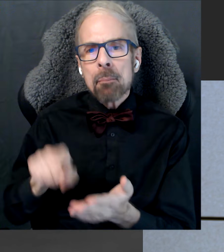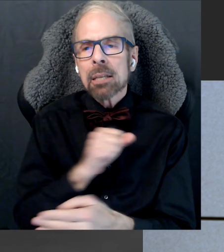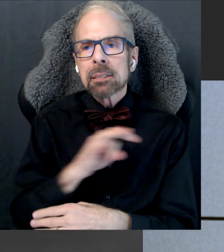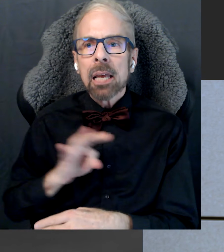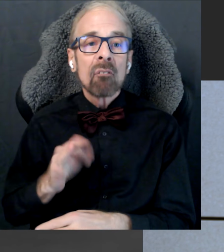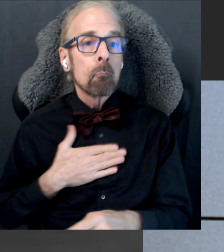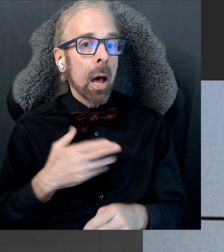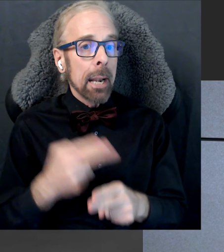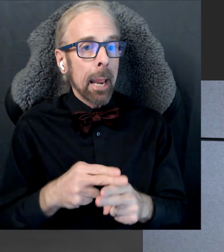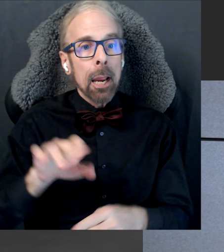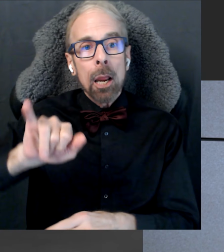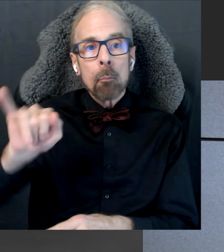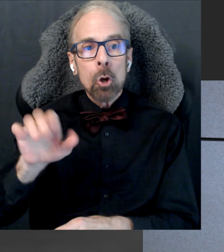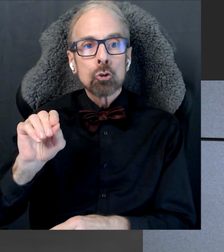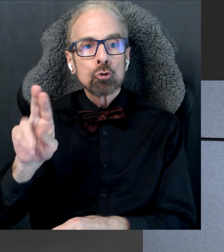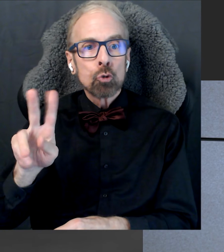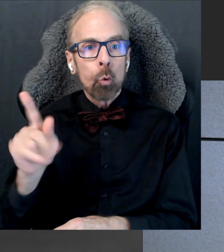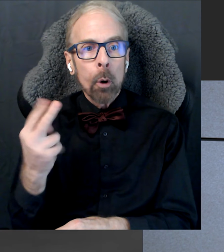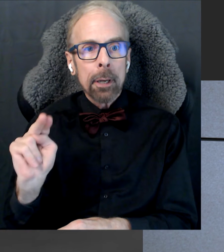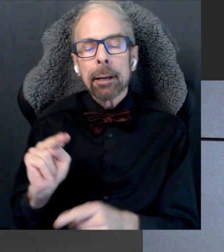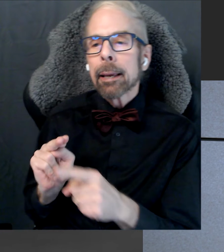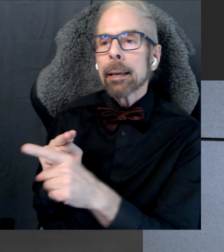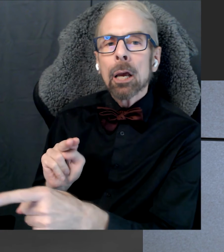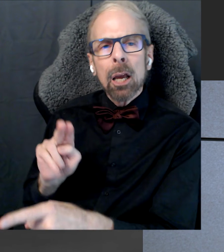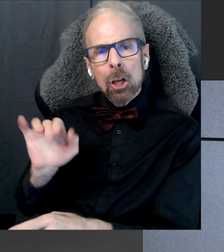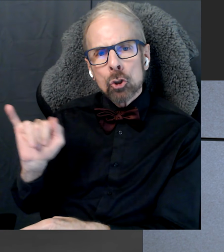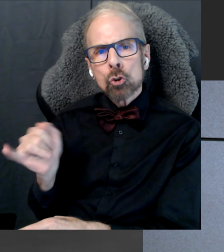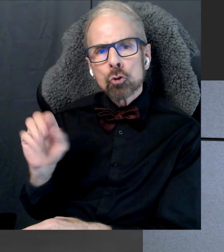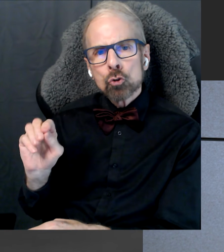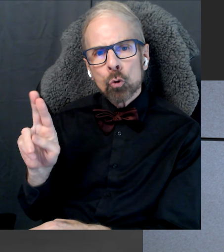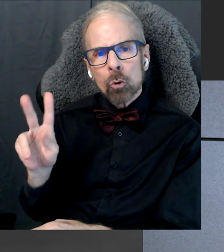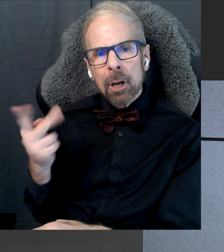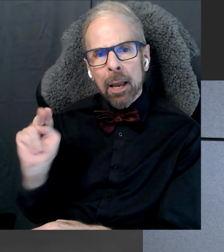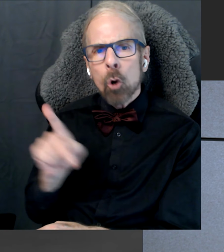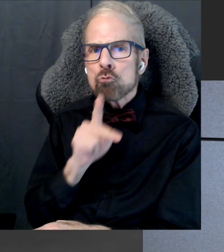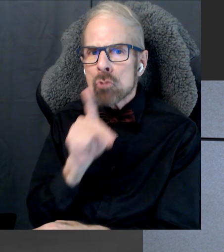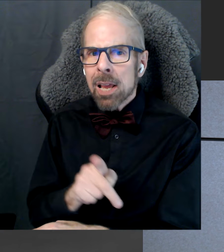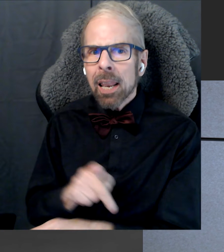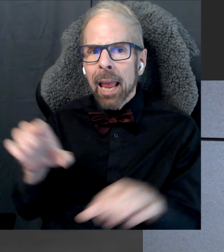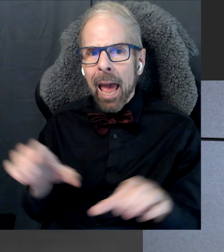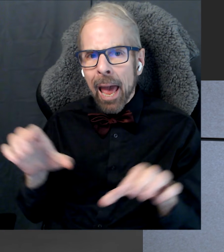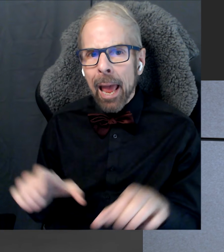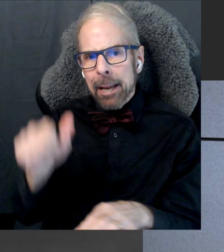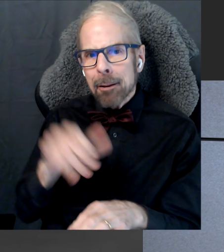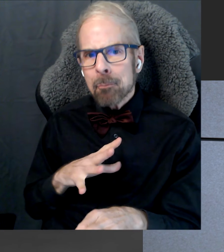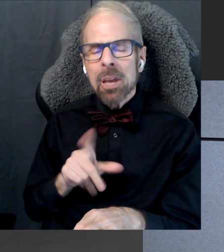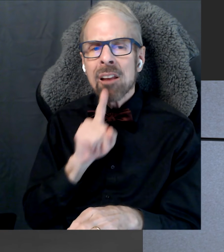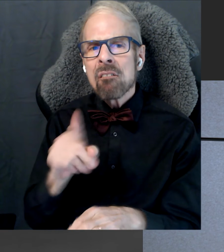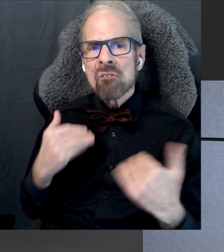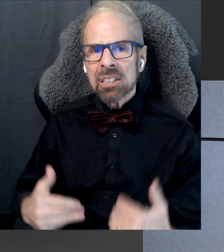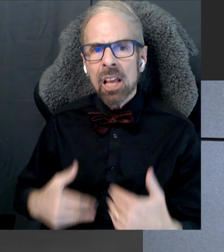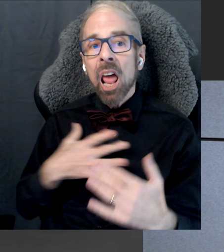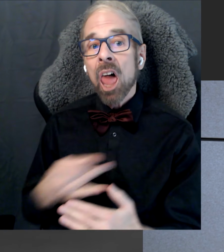Jordan. Jordan is a really active guy physically. He likes to